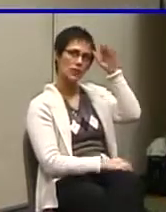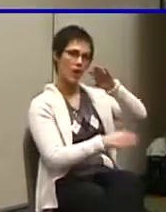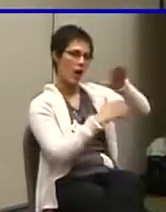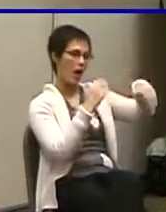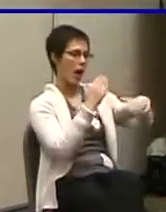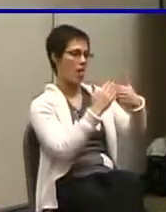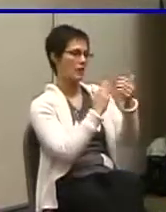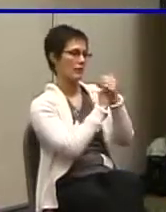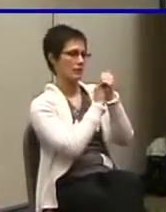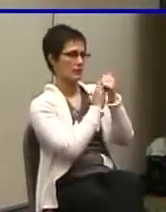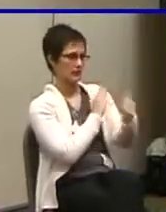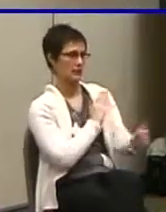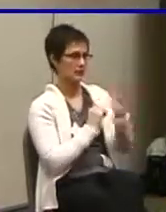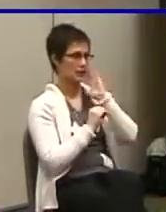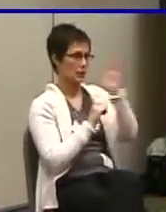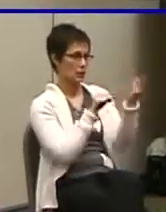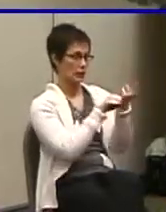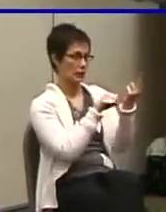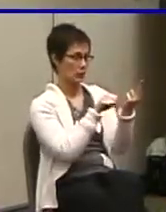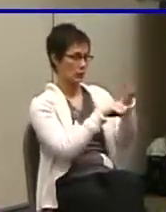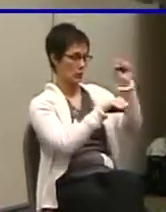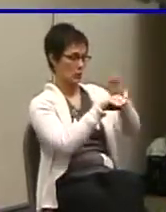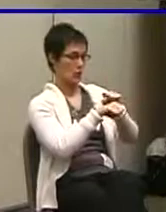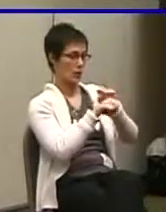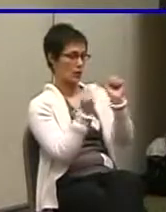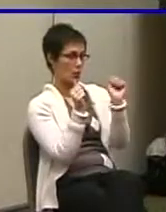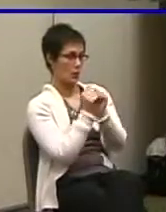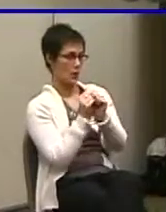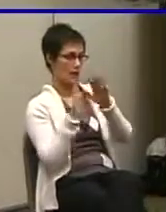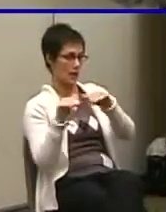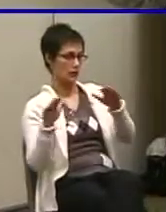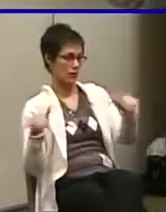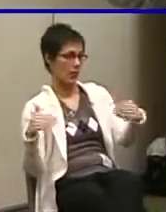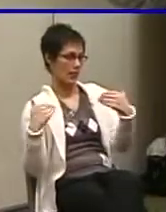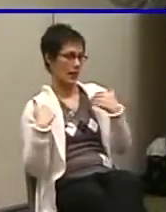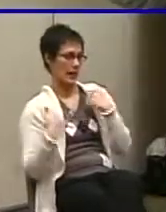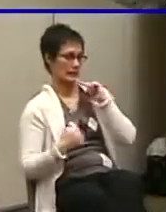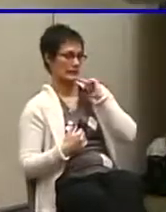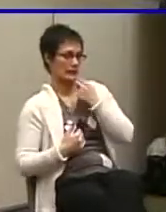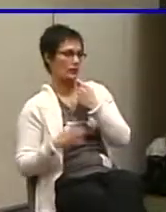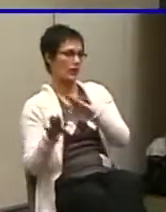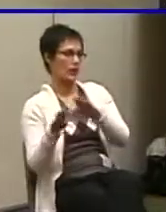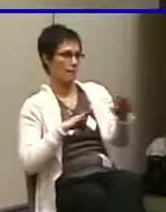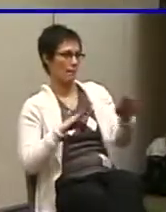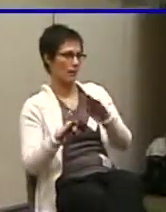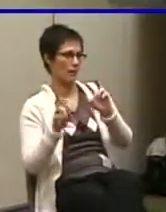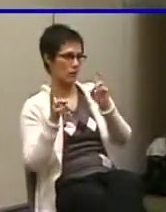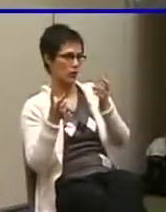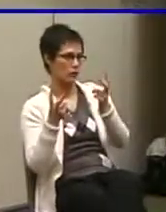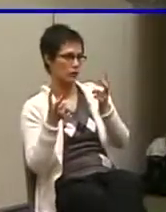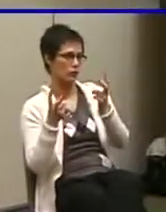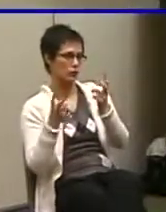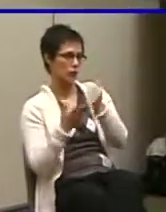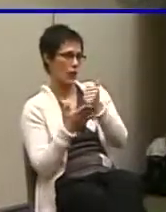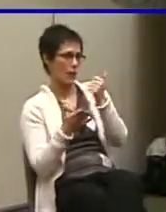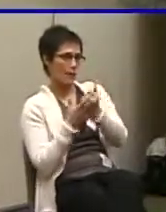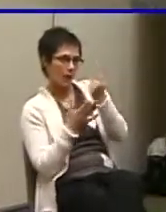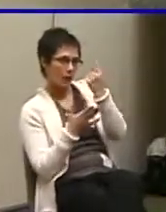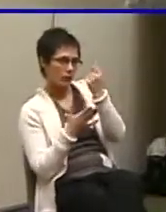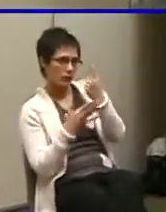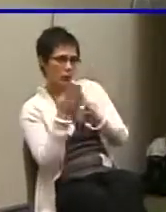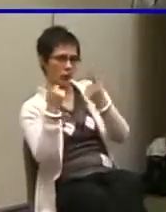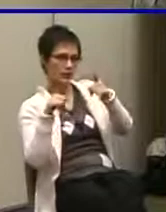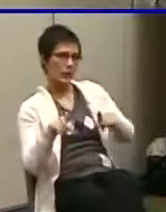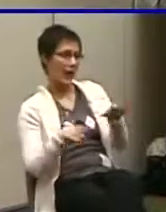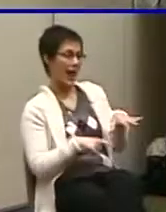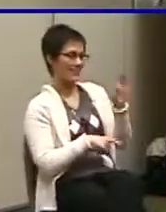all the skills you would use in working with a child who has significant behavior problems in terms of helping them understand what's going on, and I find